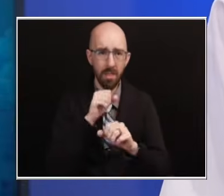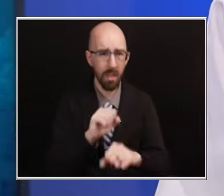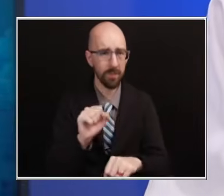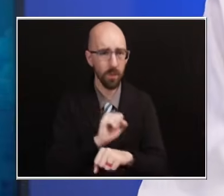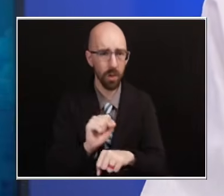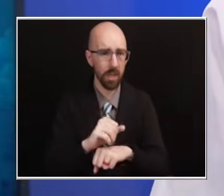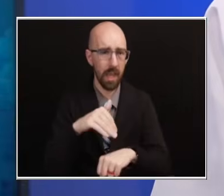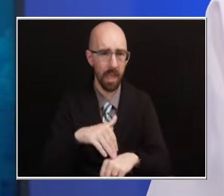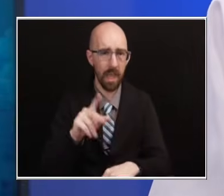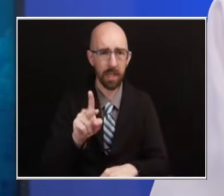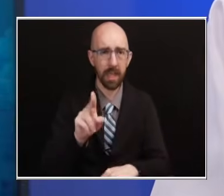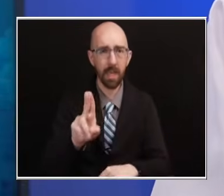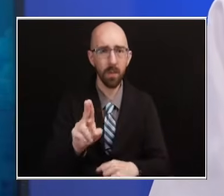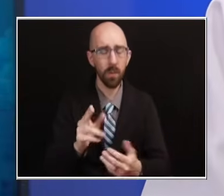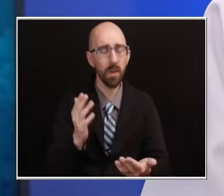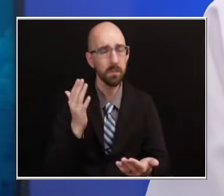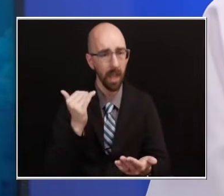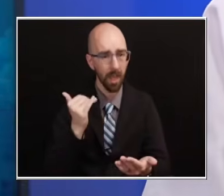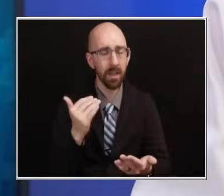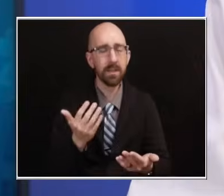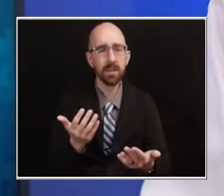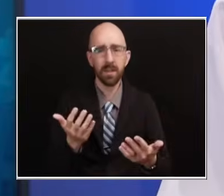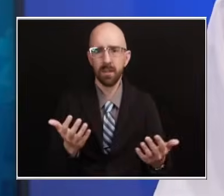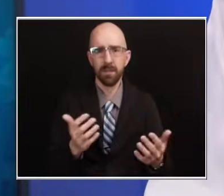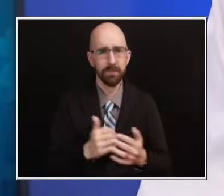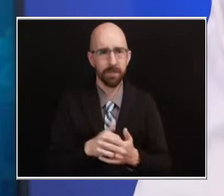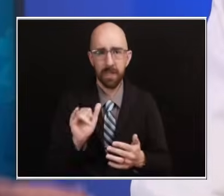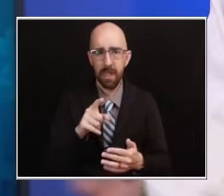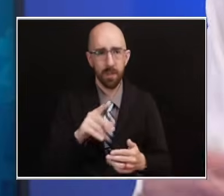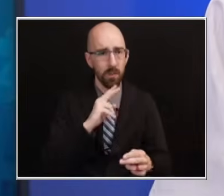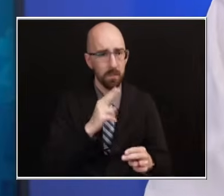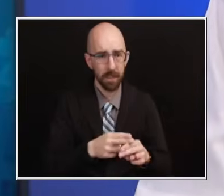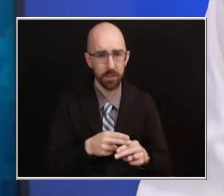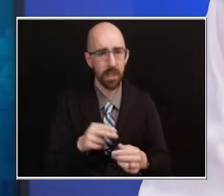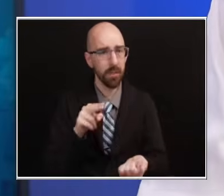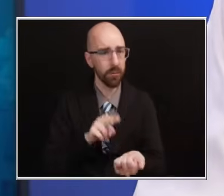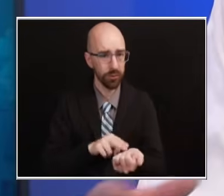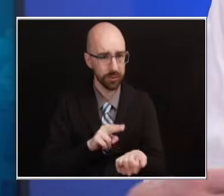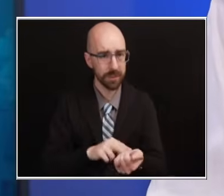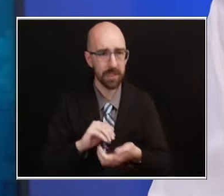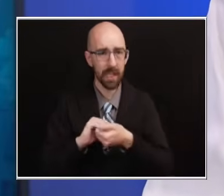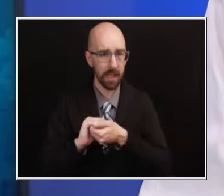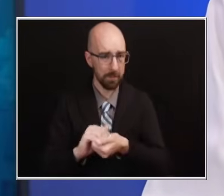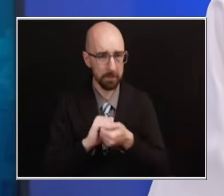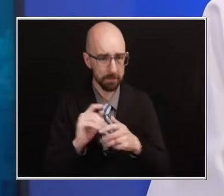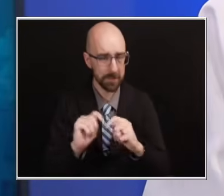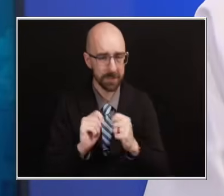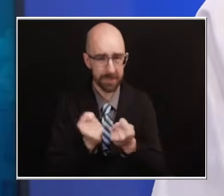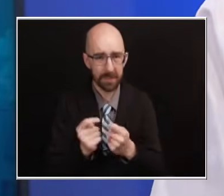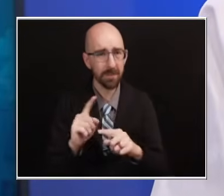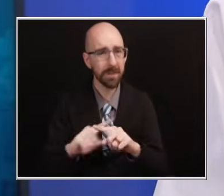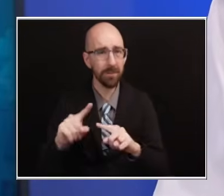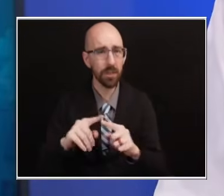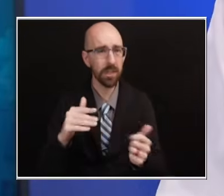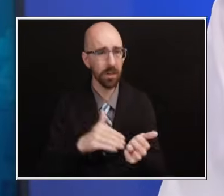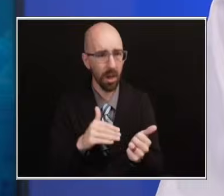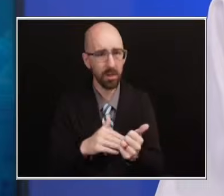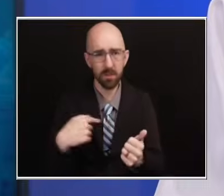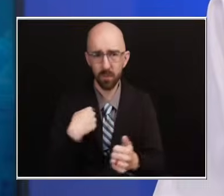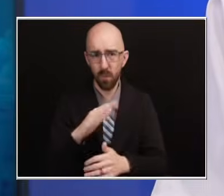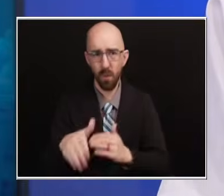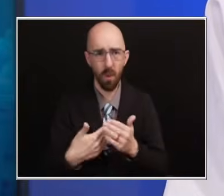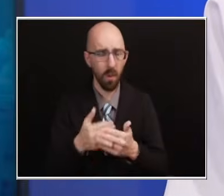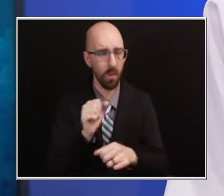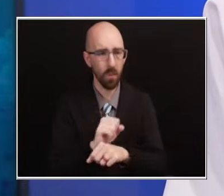KU, because you know, as you mentioned, the nurses, the collaborative team, the different doctors, we are all working